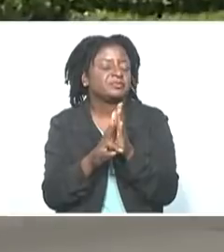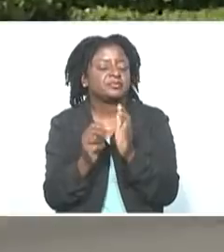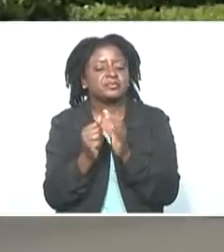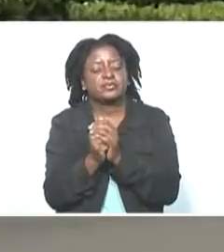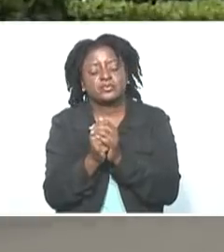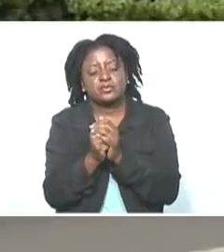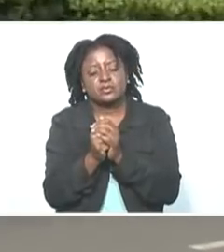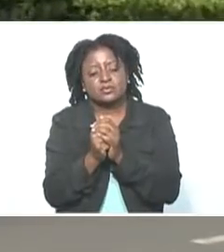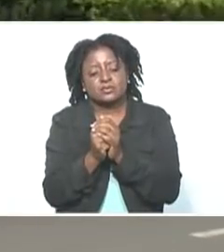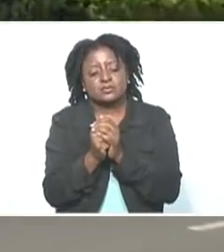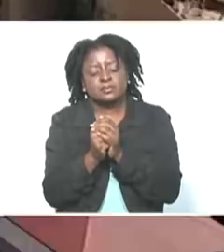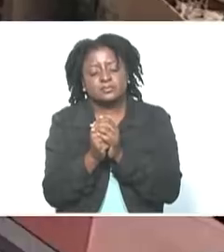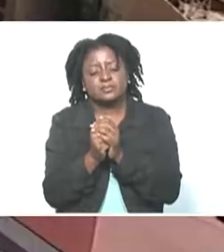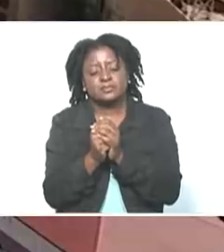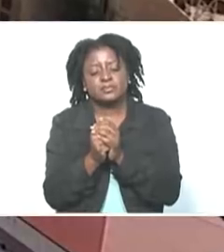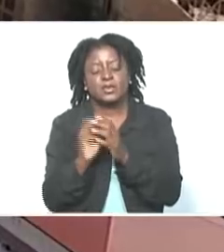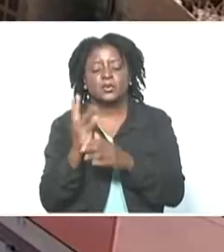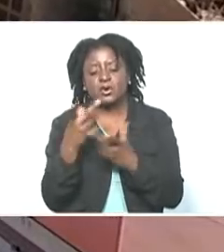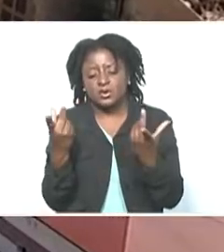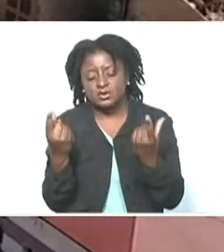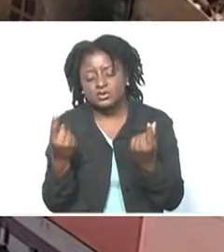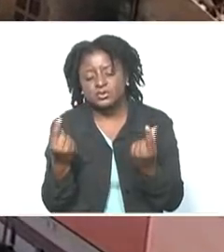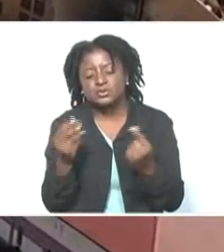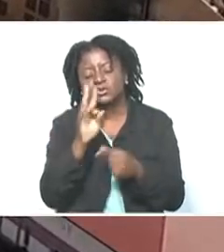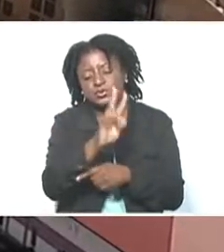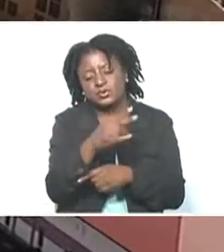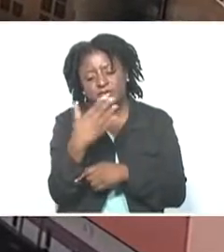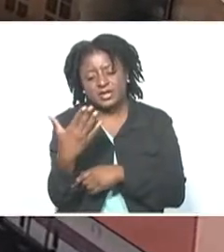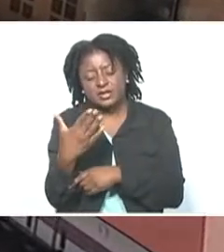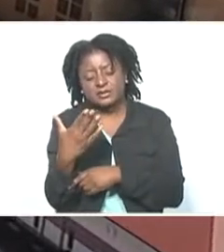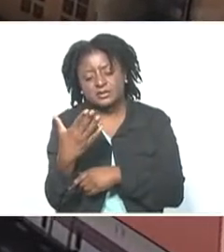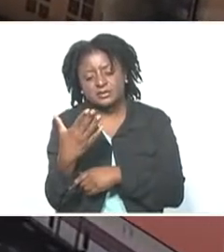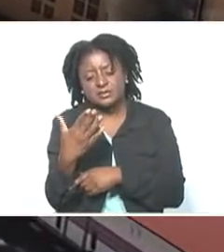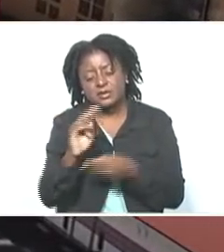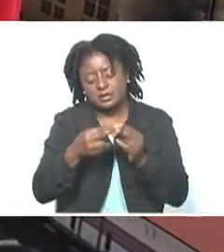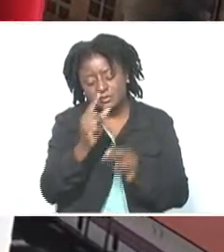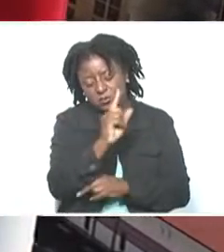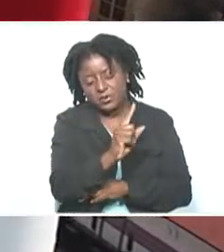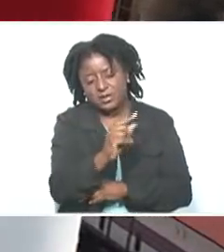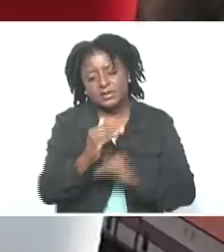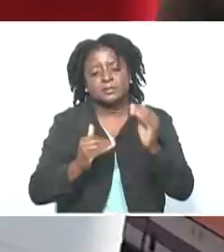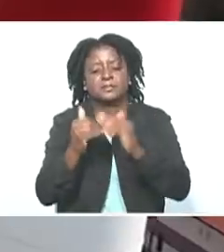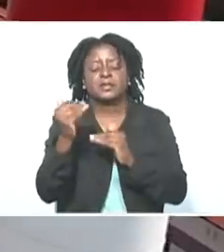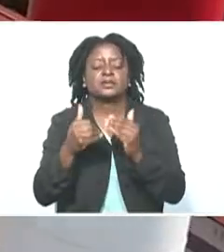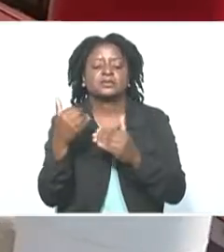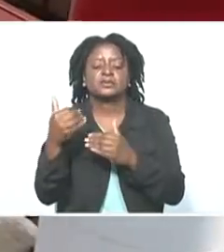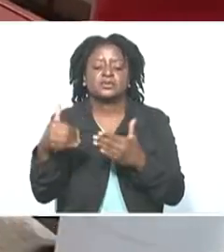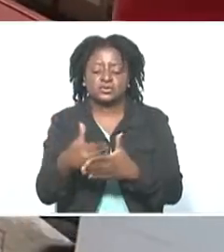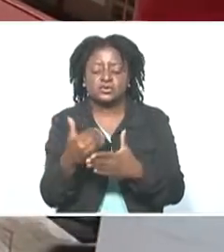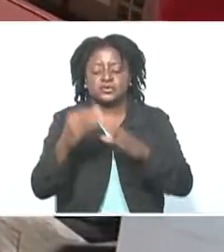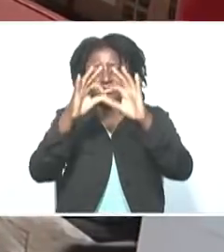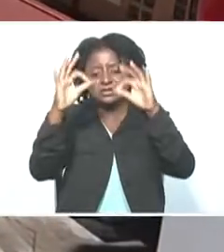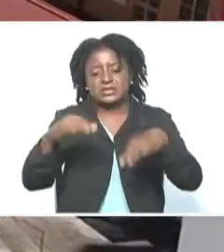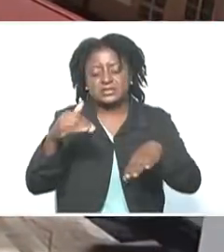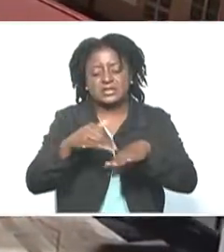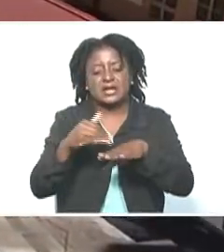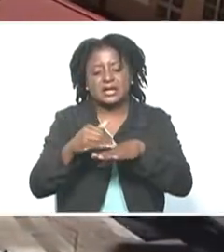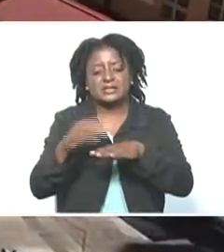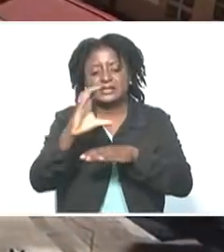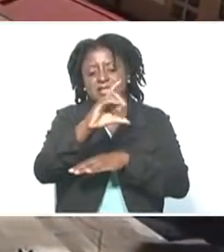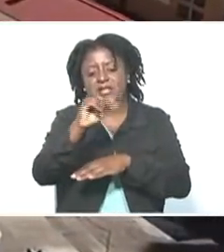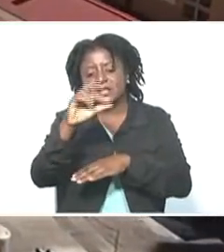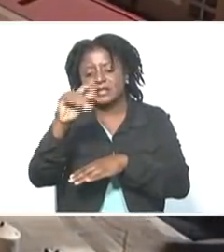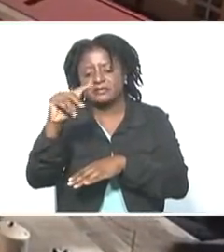things. One, they're going to be involved in building a new facility at Clifton, which